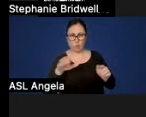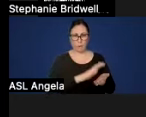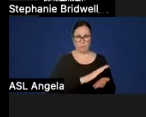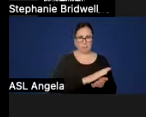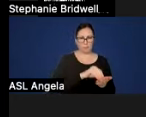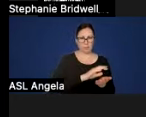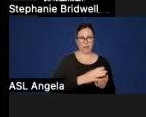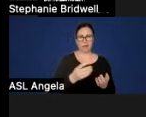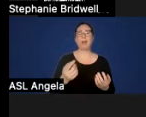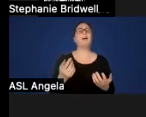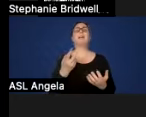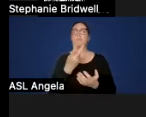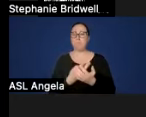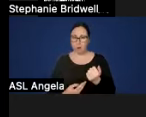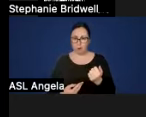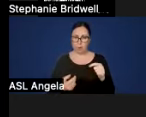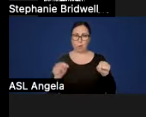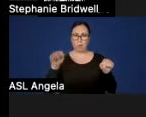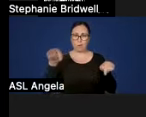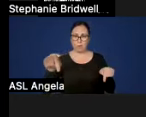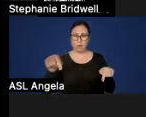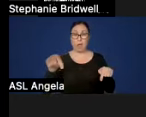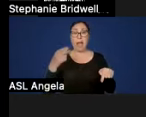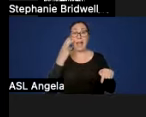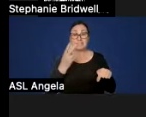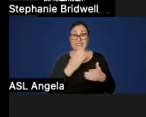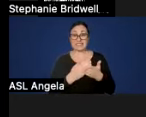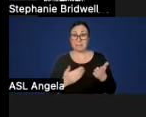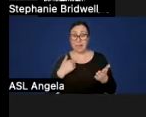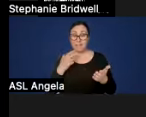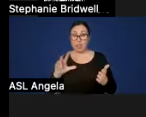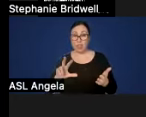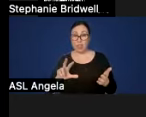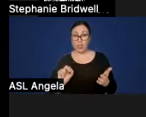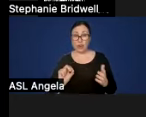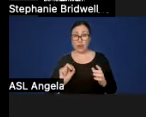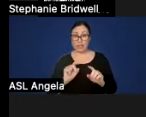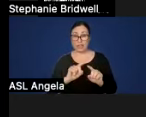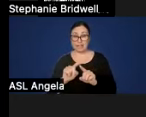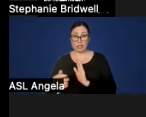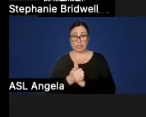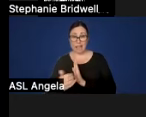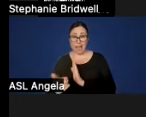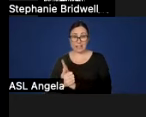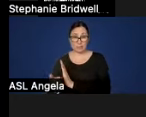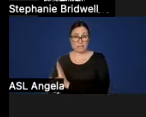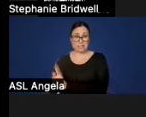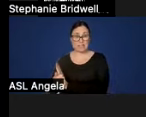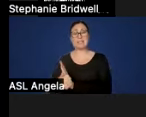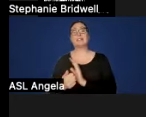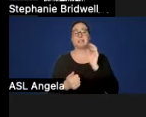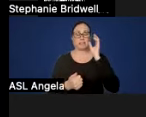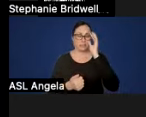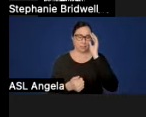have 30 attachments that really go into the details of what and how they're